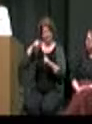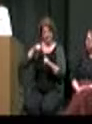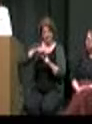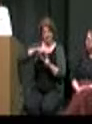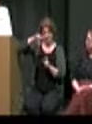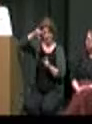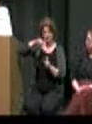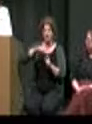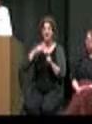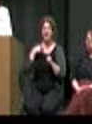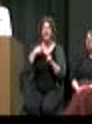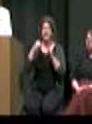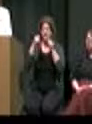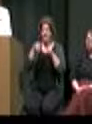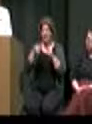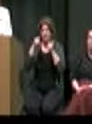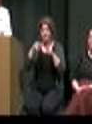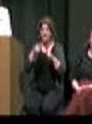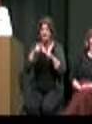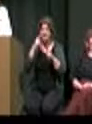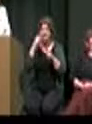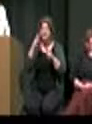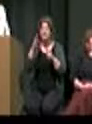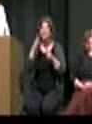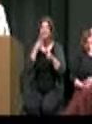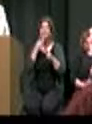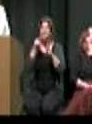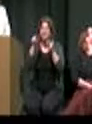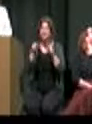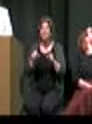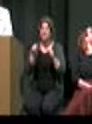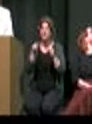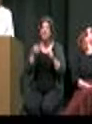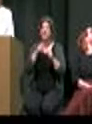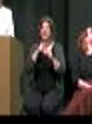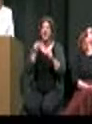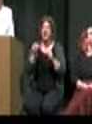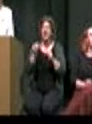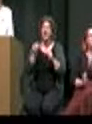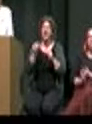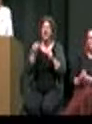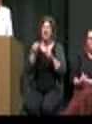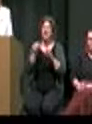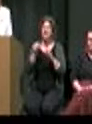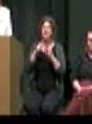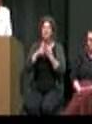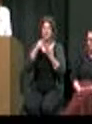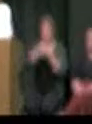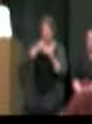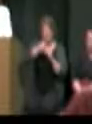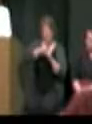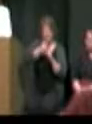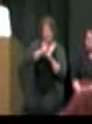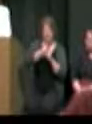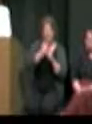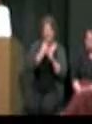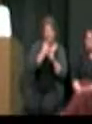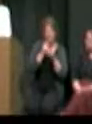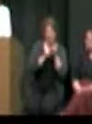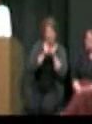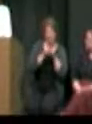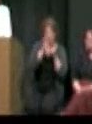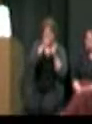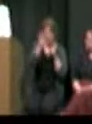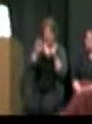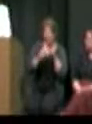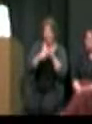the boundaries are outlined in like a bluish color, and the project itself is the red star.